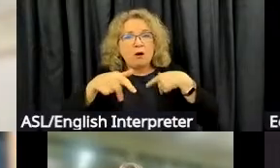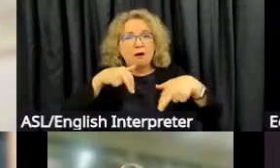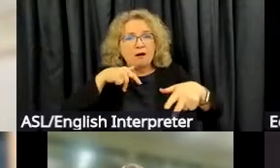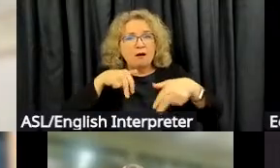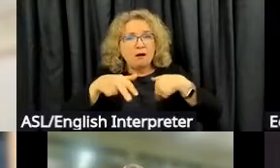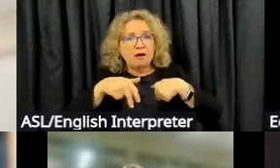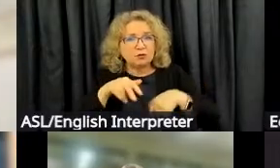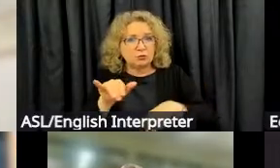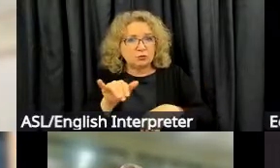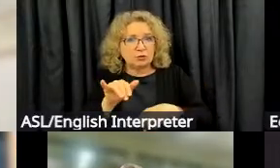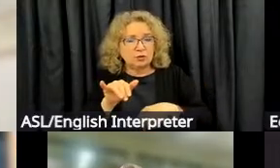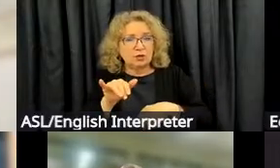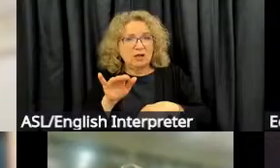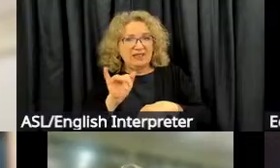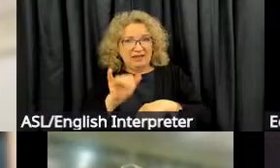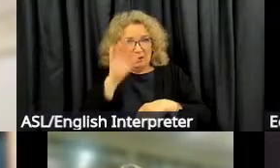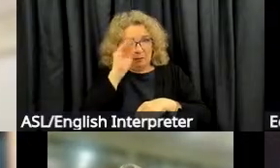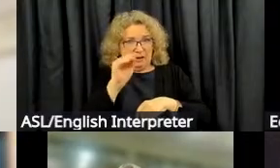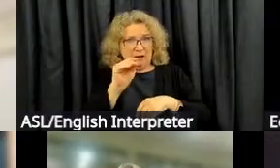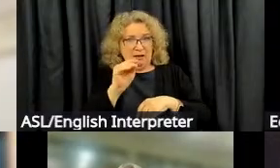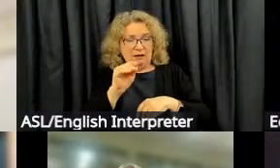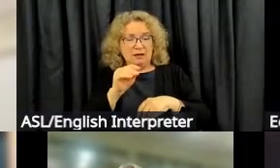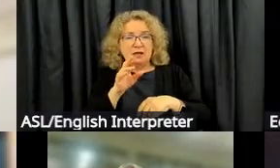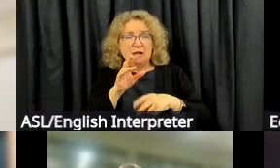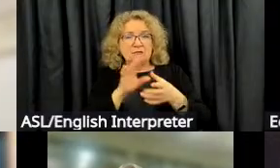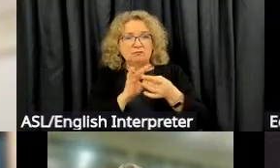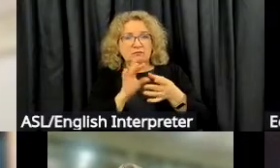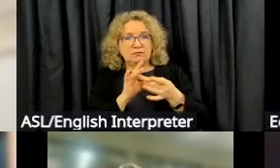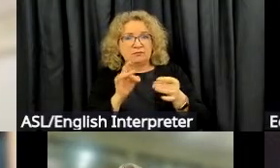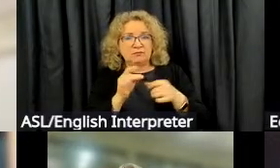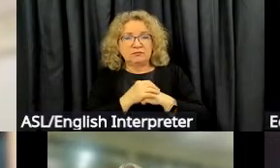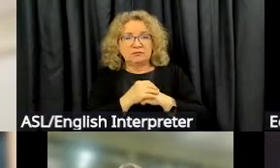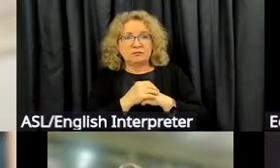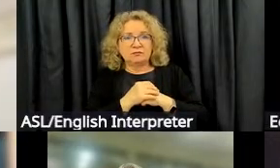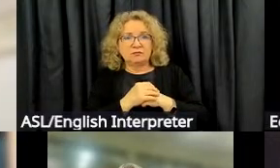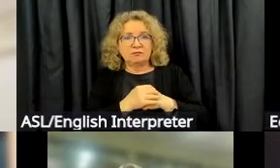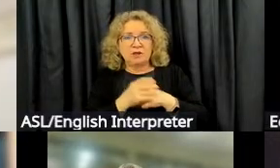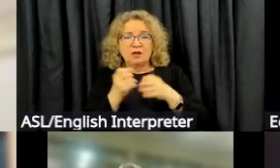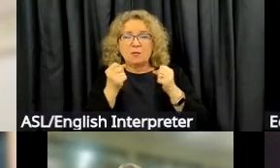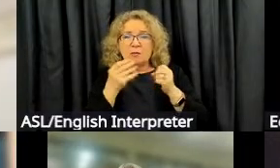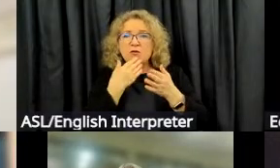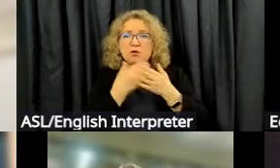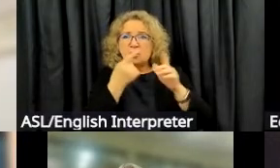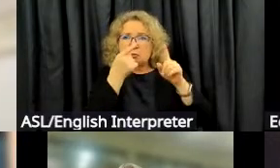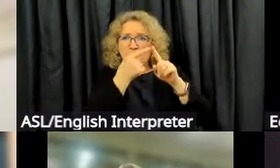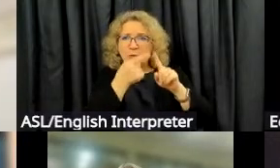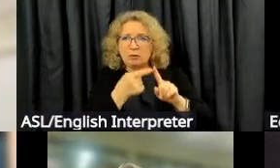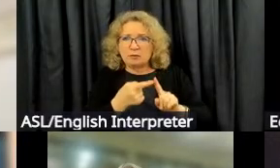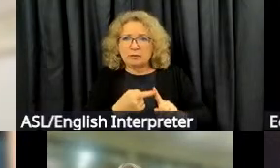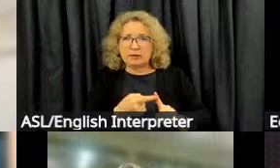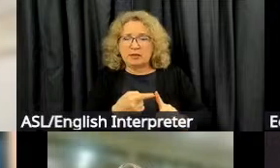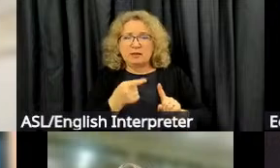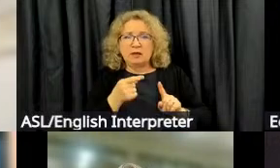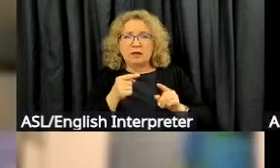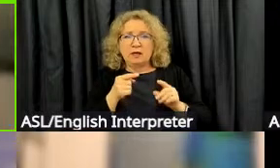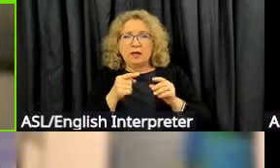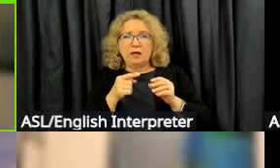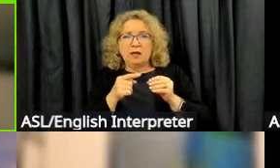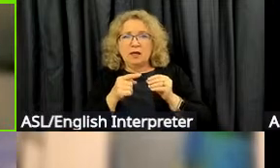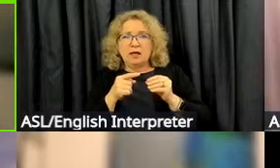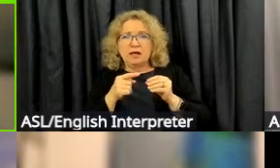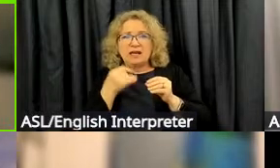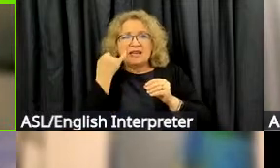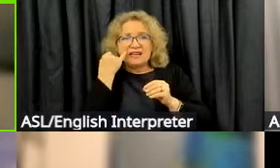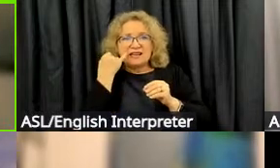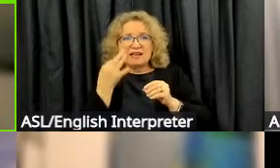So there was a lot of valid points in there about having unprotected or weather, that there is